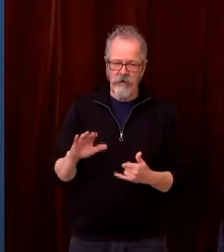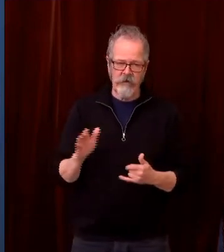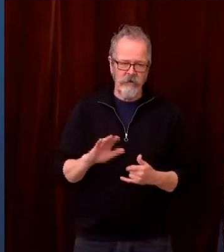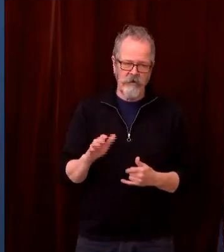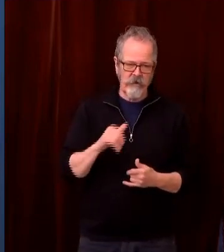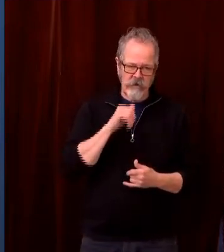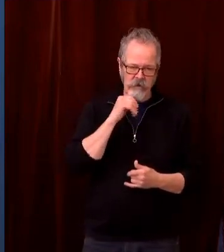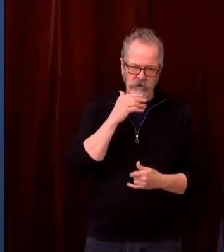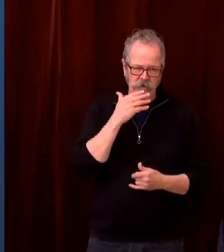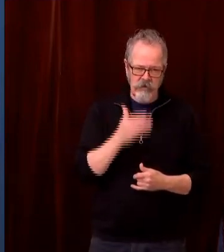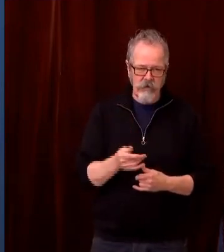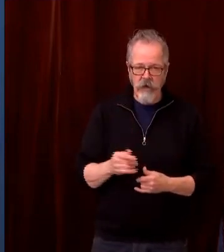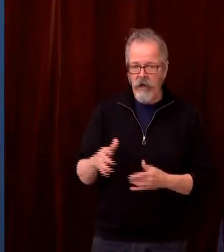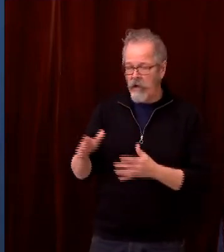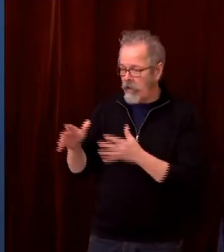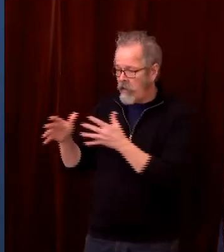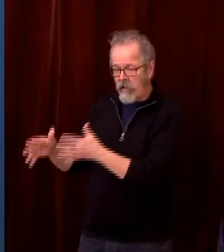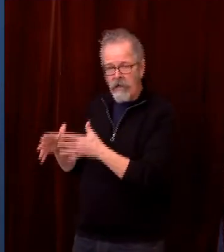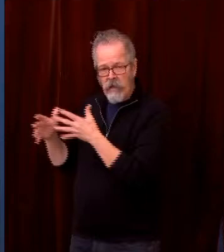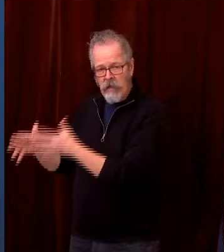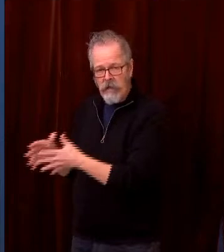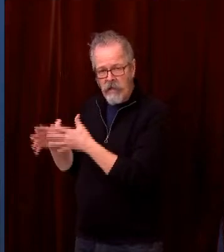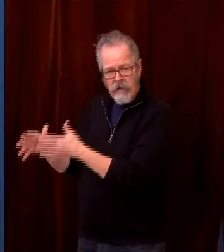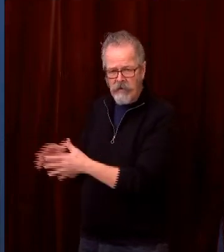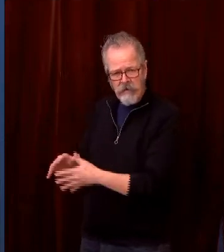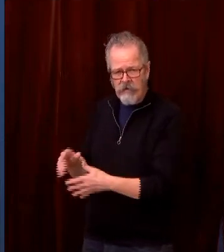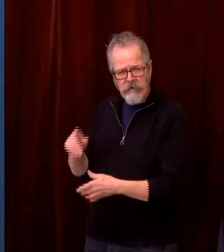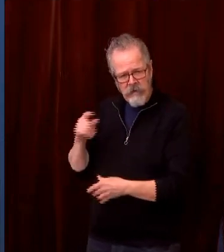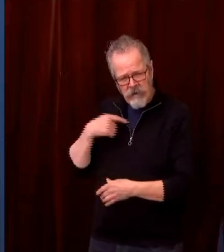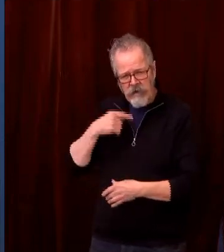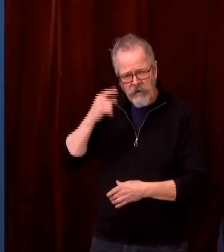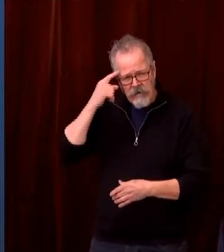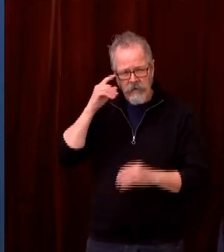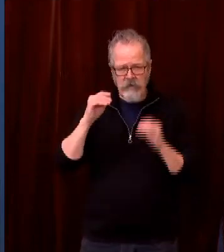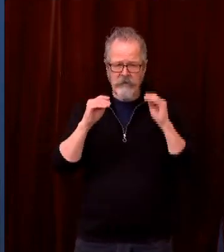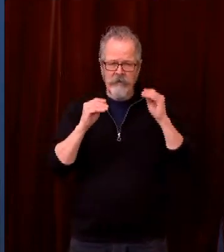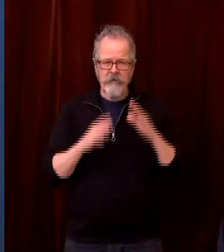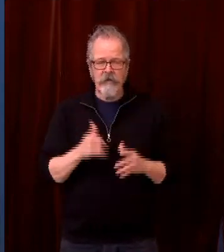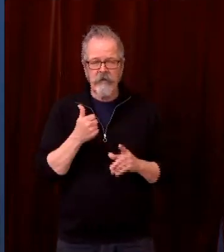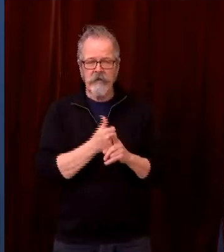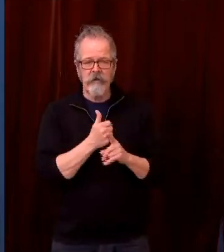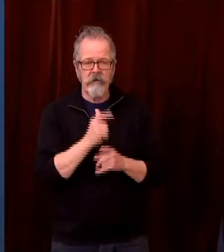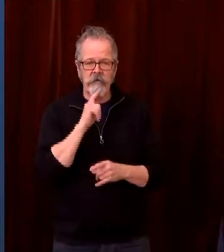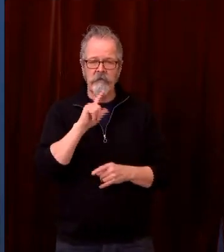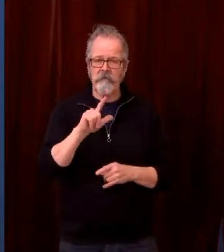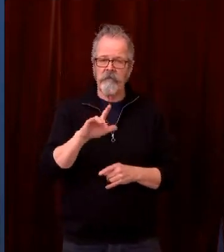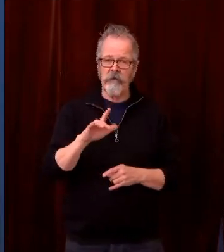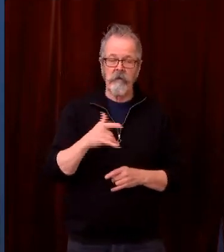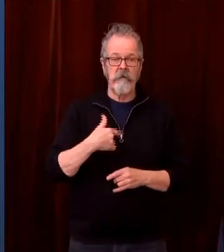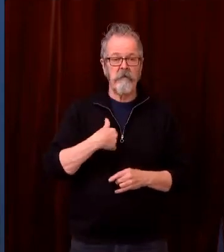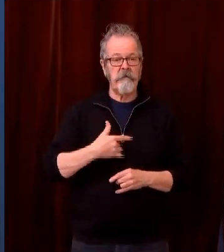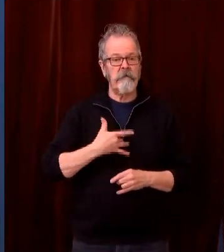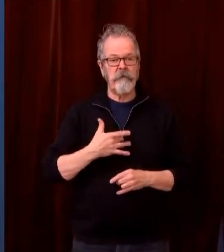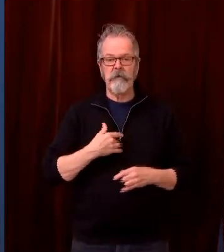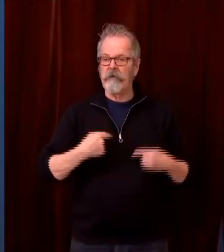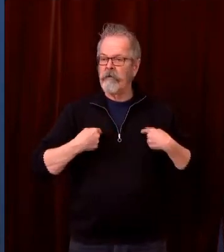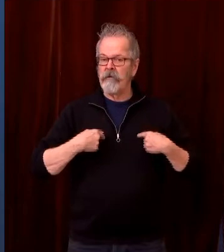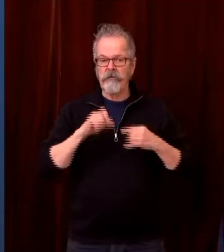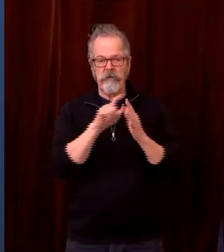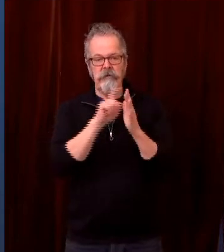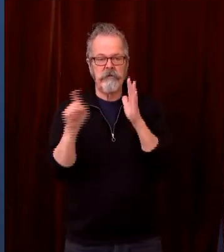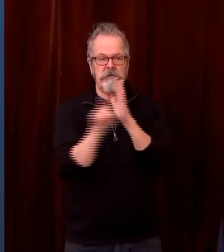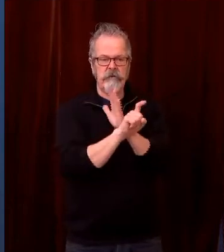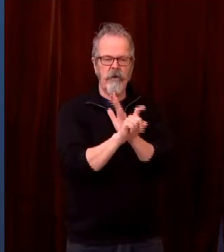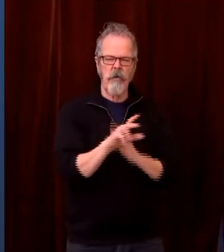line ahead of their 80-year-old grandparents. I fundamentally don't believe that. I think if you ask teachers, they'll tell you they agree with